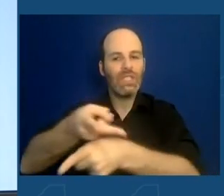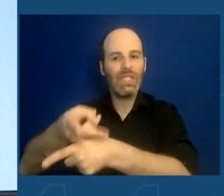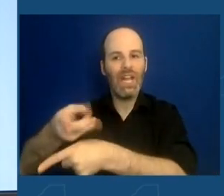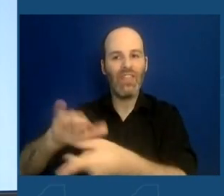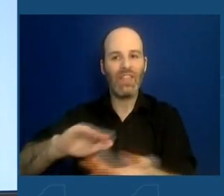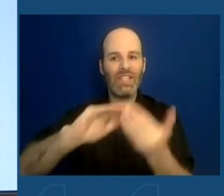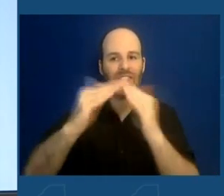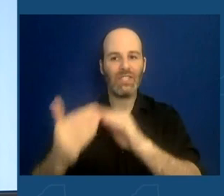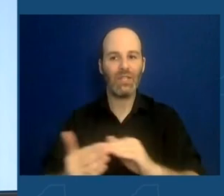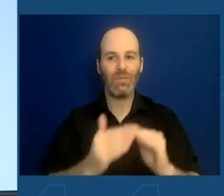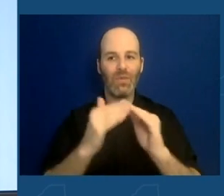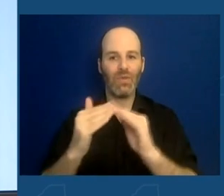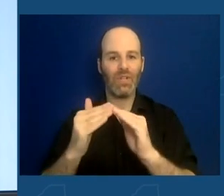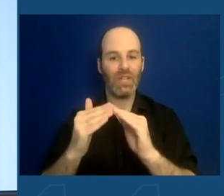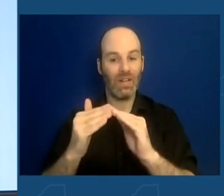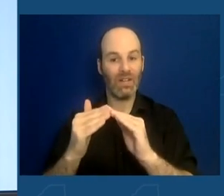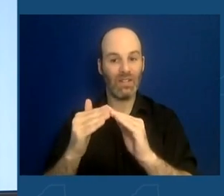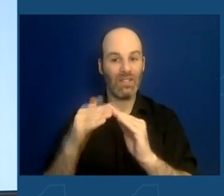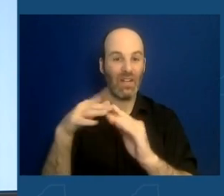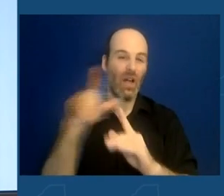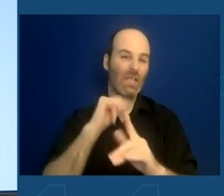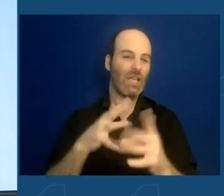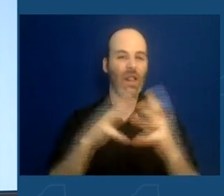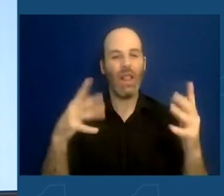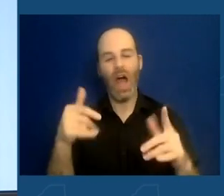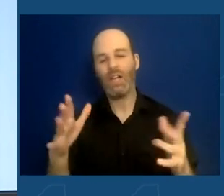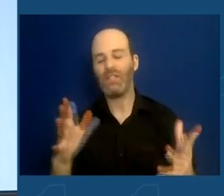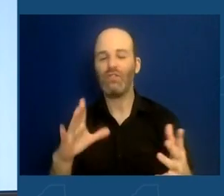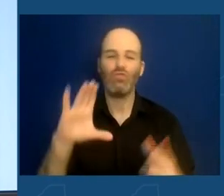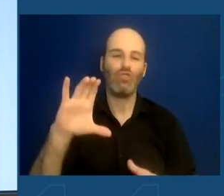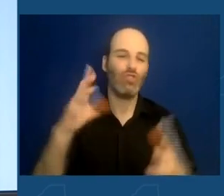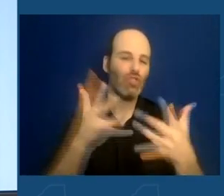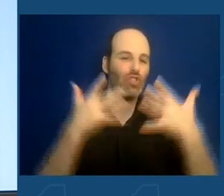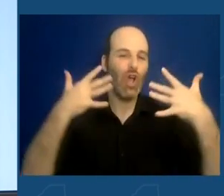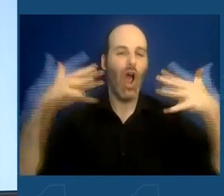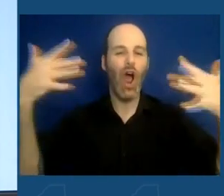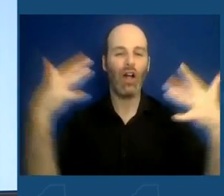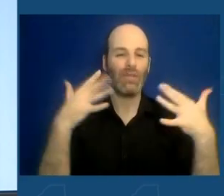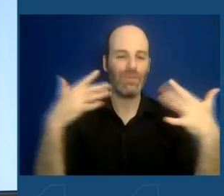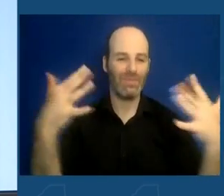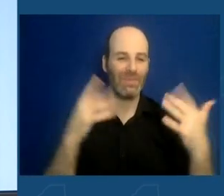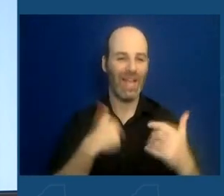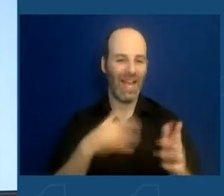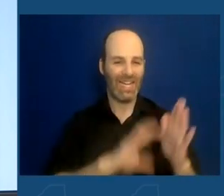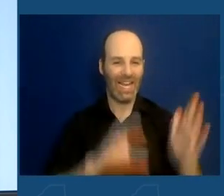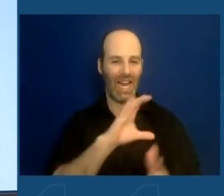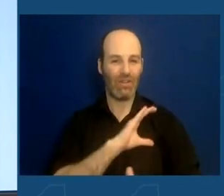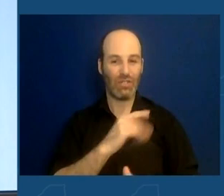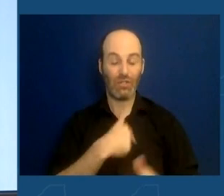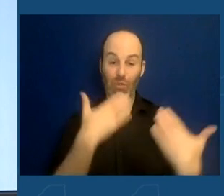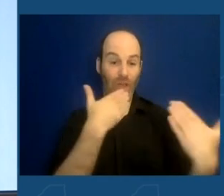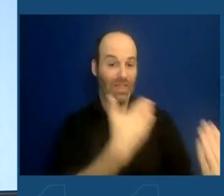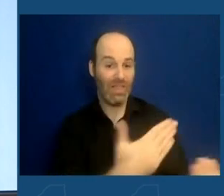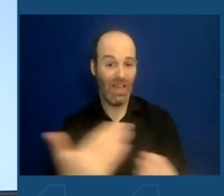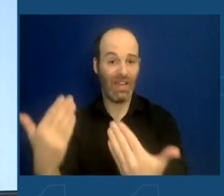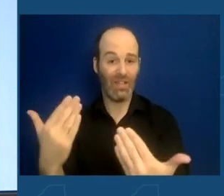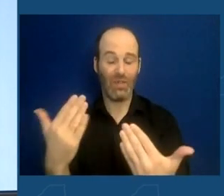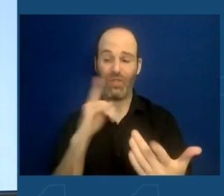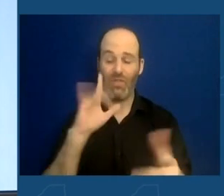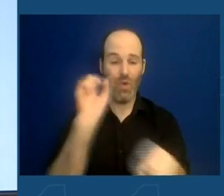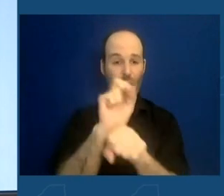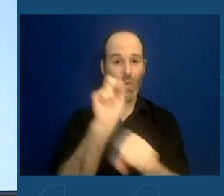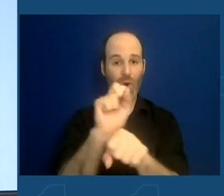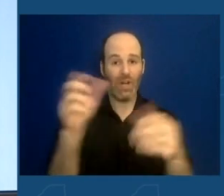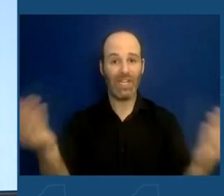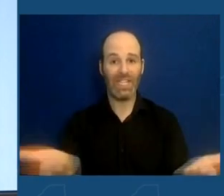of charm and character, and you made it even more so. So I thank you for what you've done here,